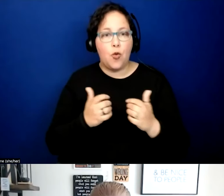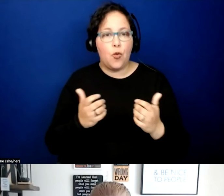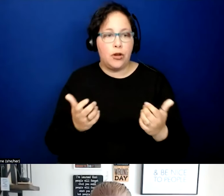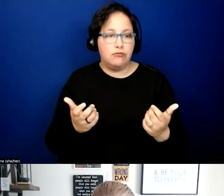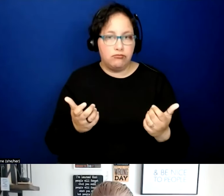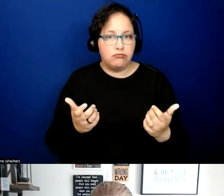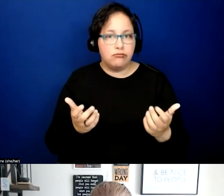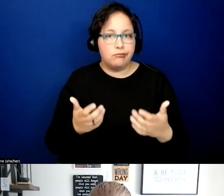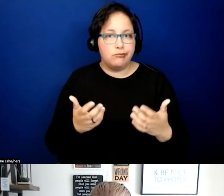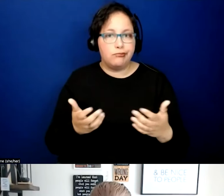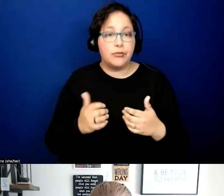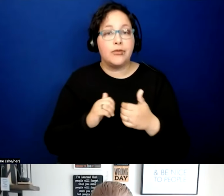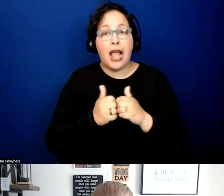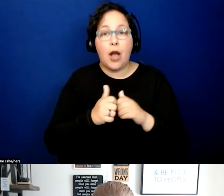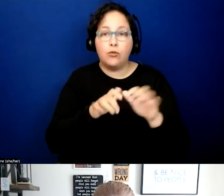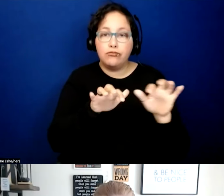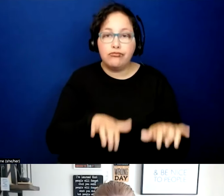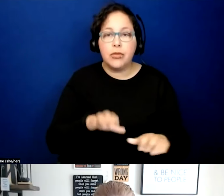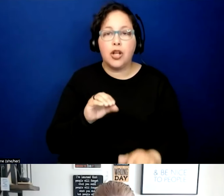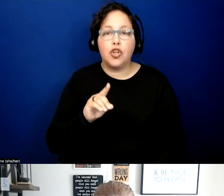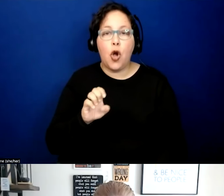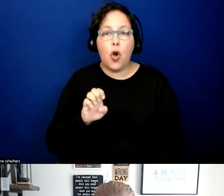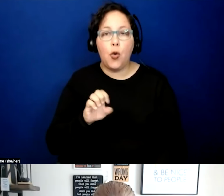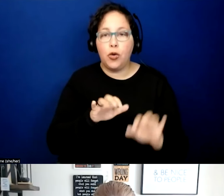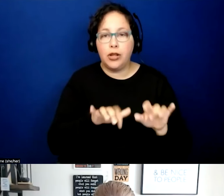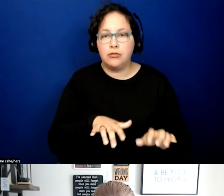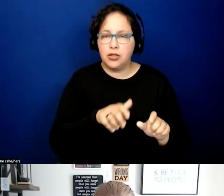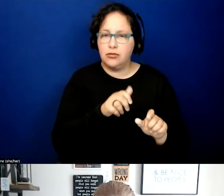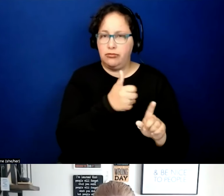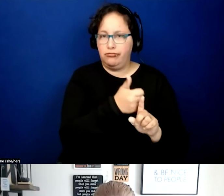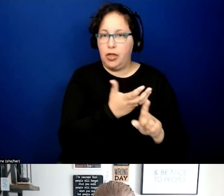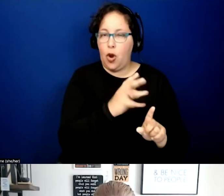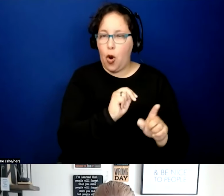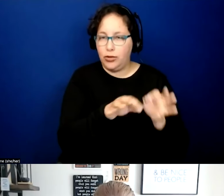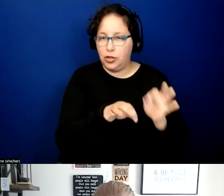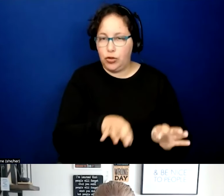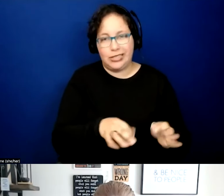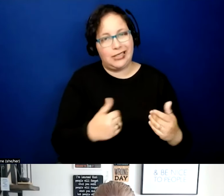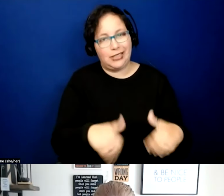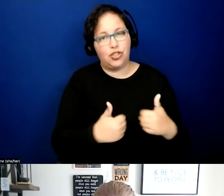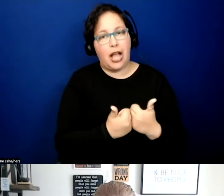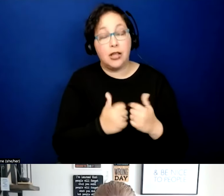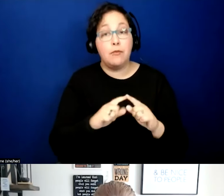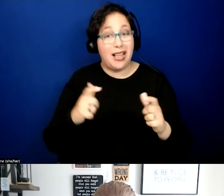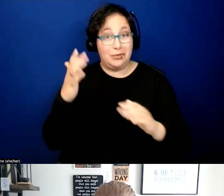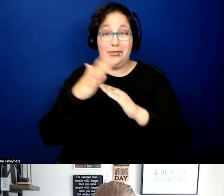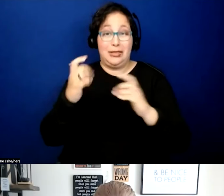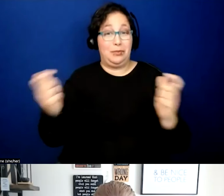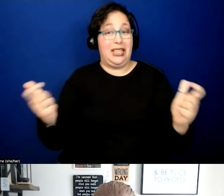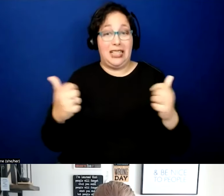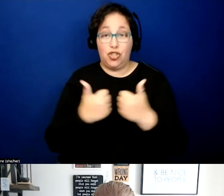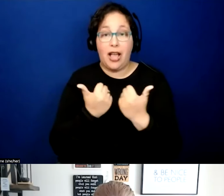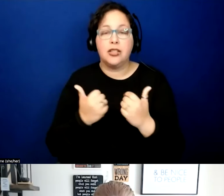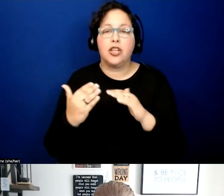or for code writers to write their own descriptions. There are challenges, but I think that the biggest challenges are in like